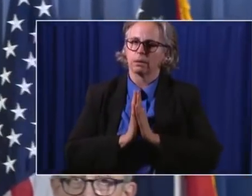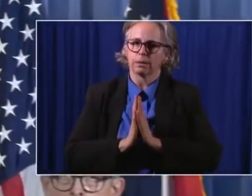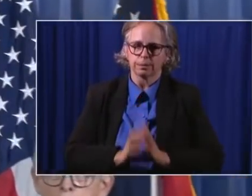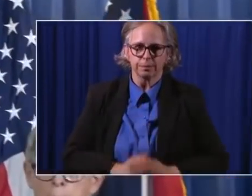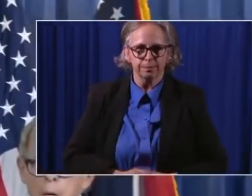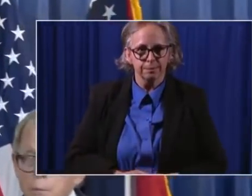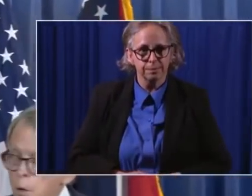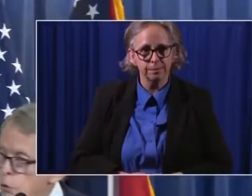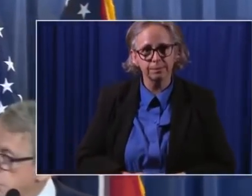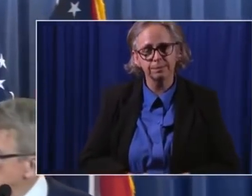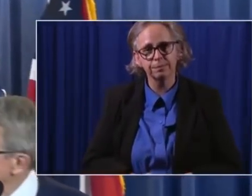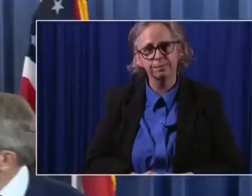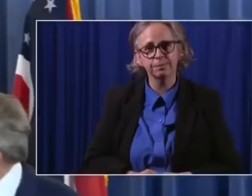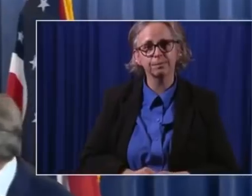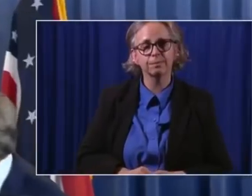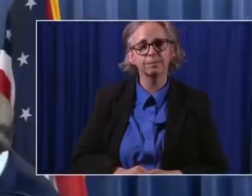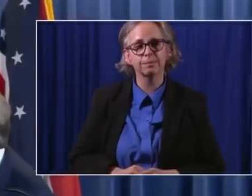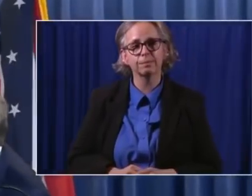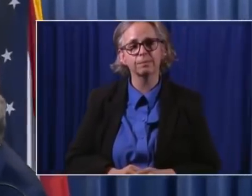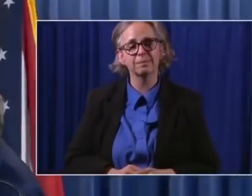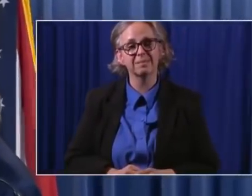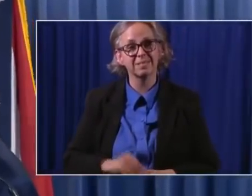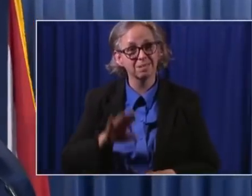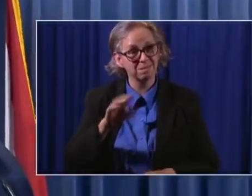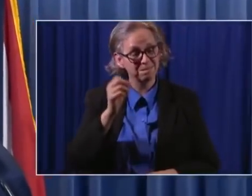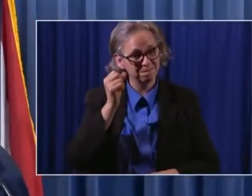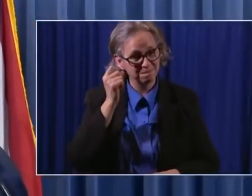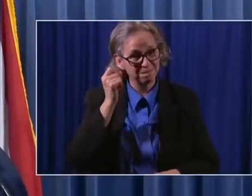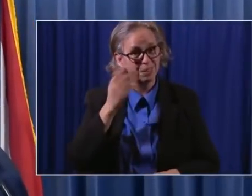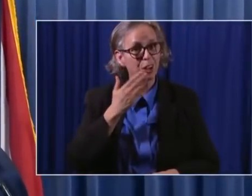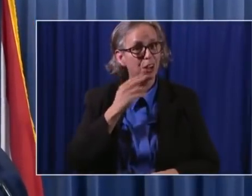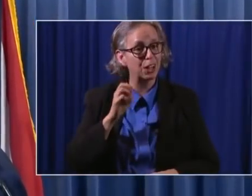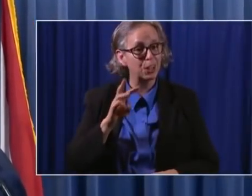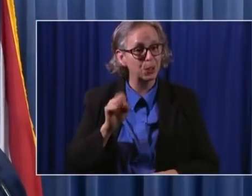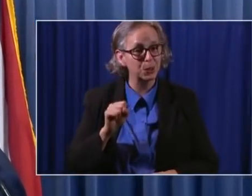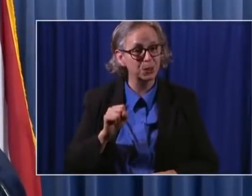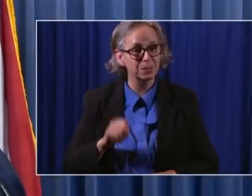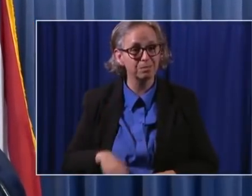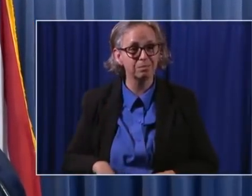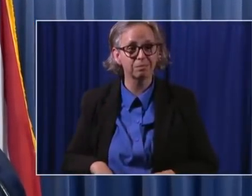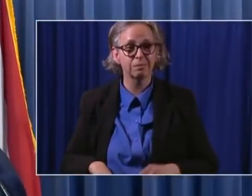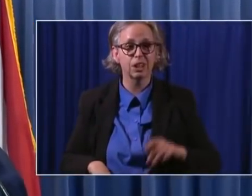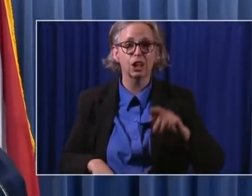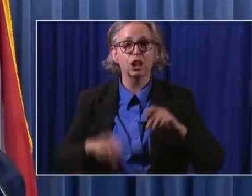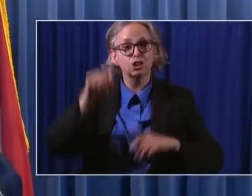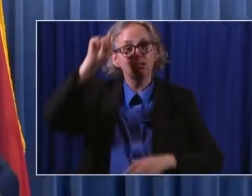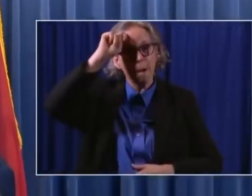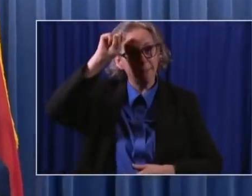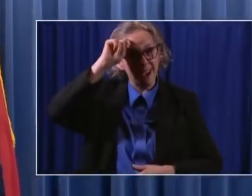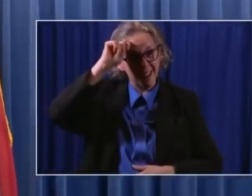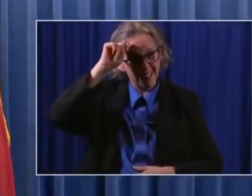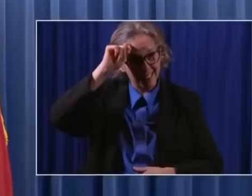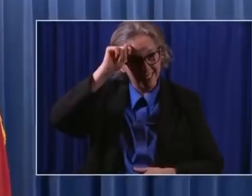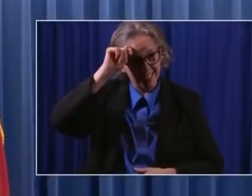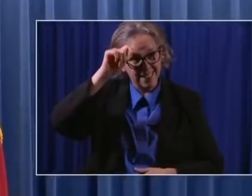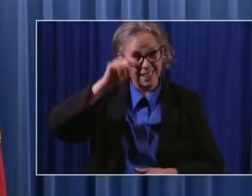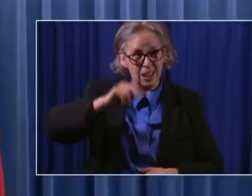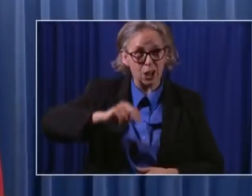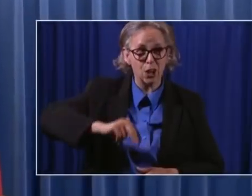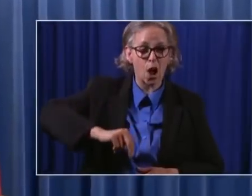counties. Also, good news that Trumbull County in the Mahoning Valley